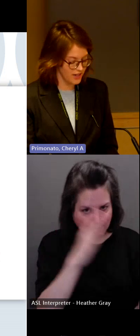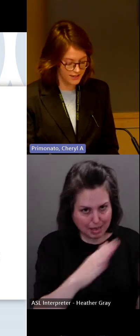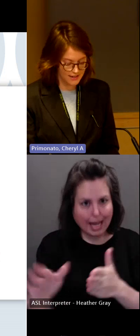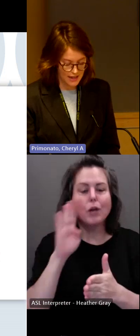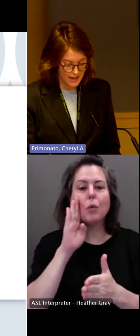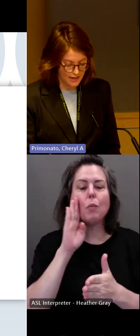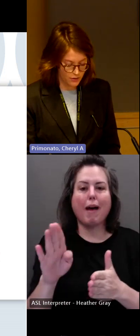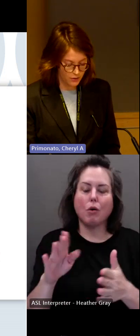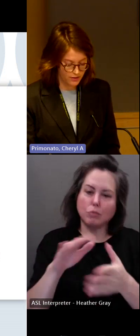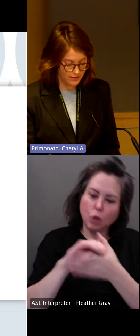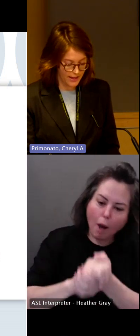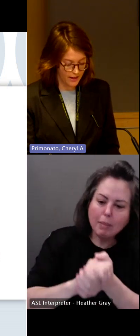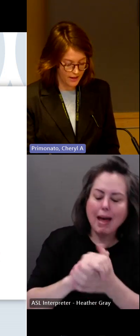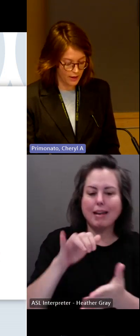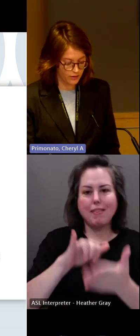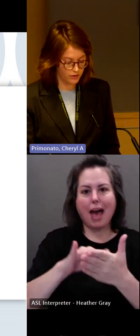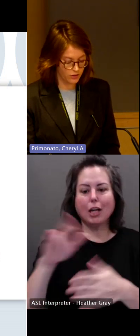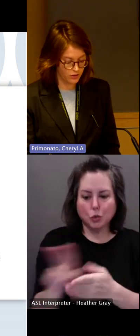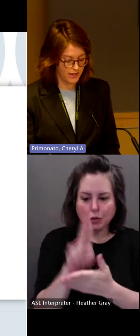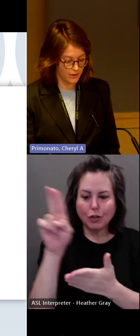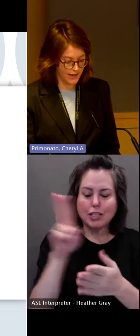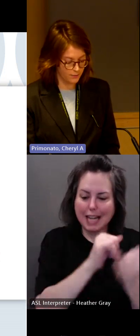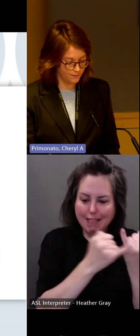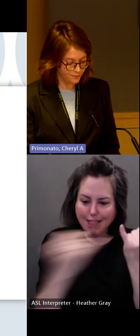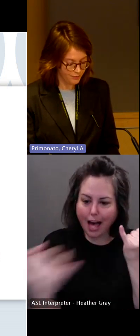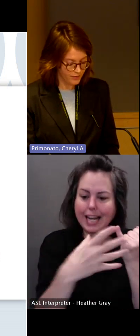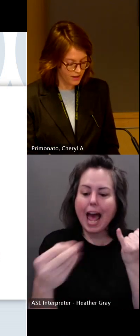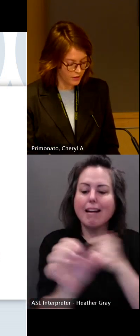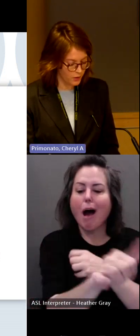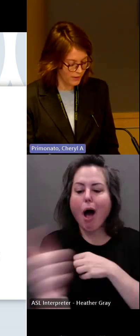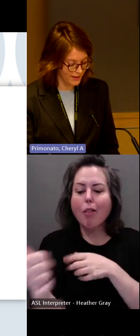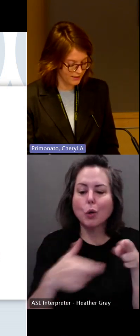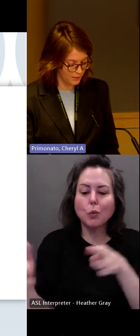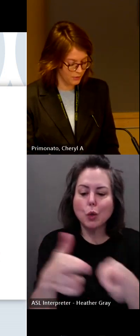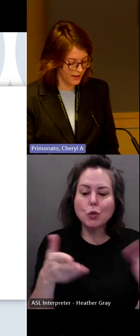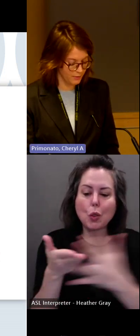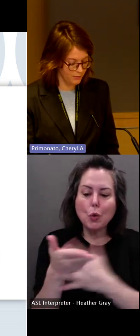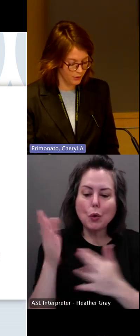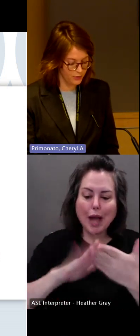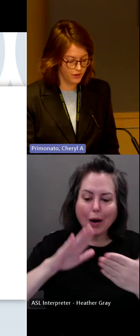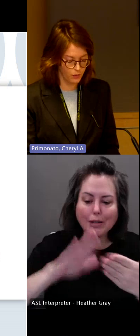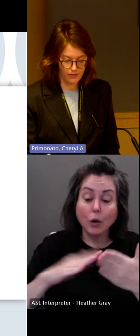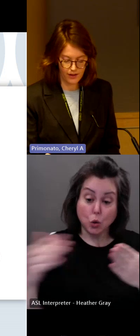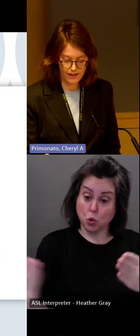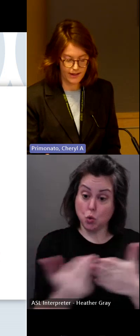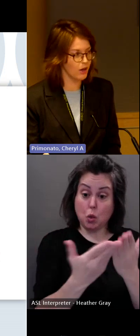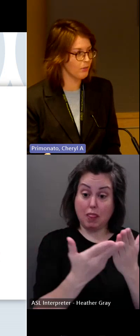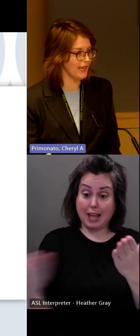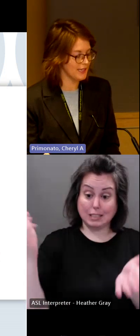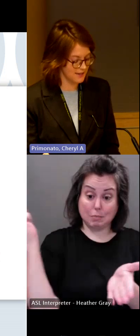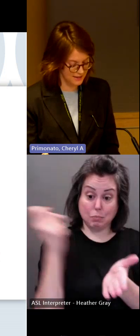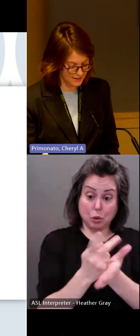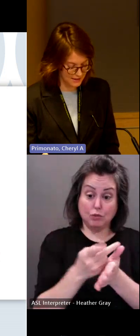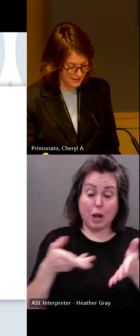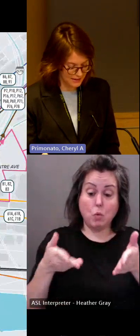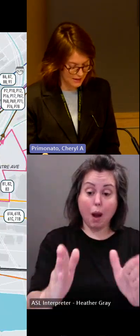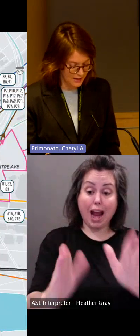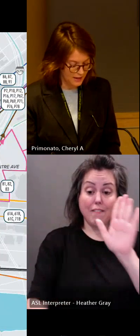Line project and reduce delay of routes through downtown. New amenities and improved wayfinding are